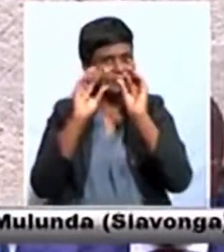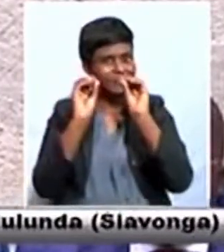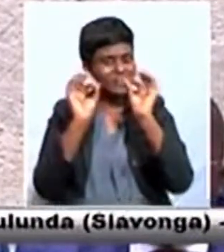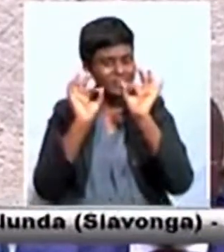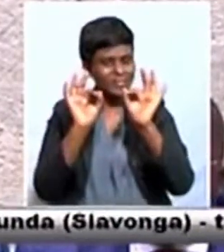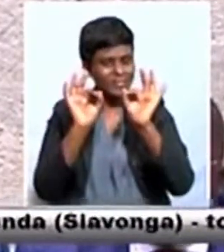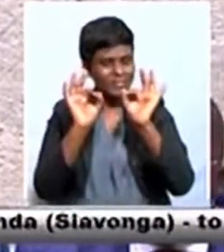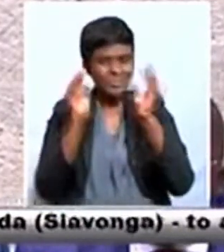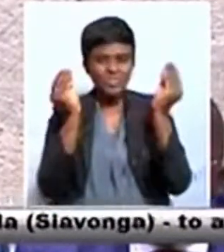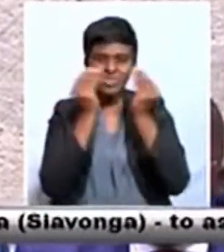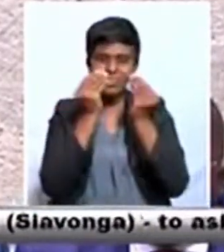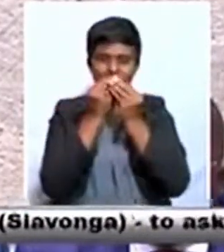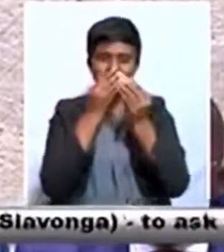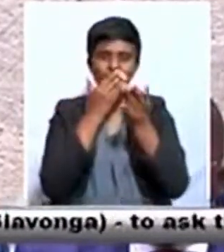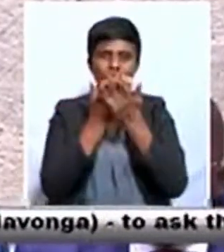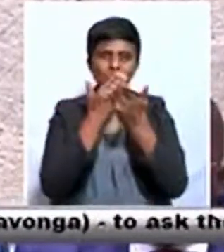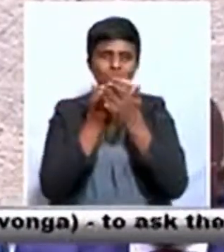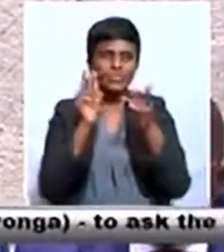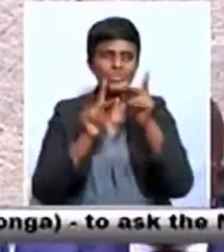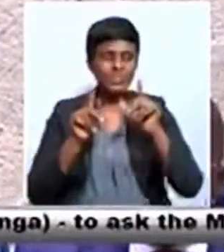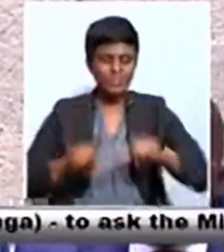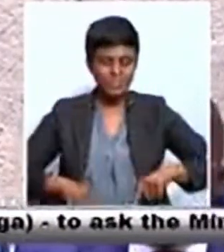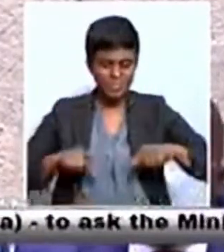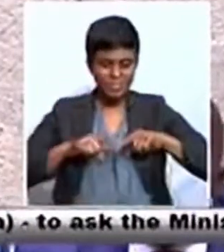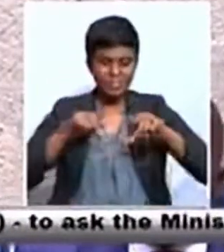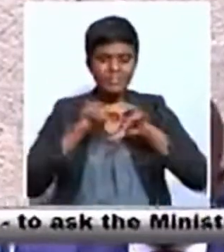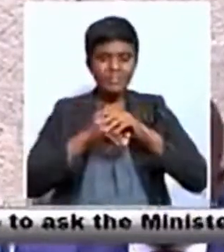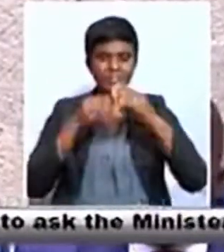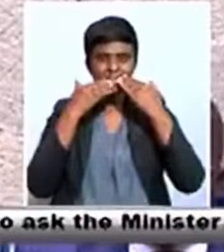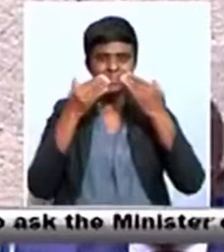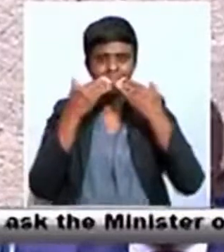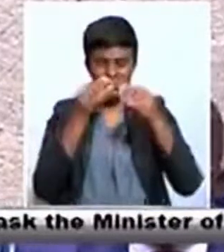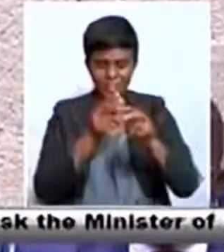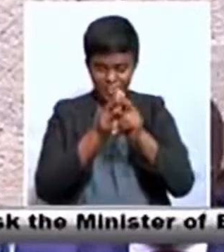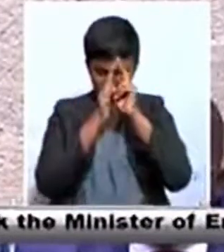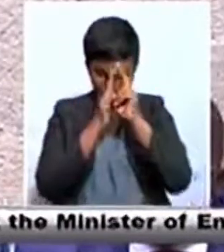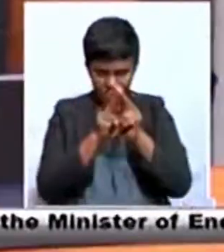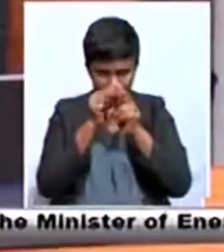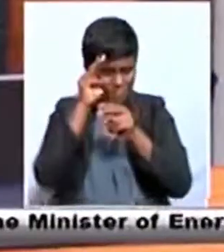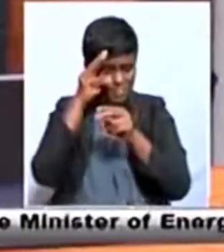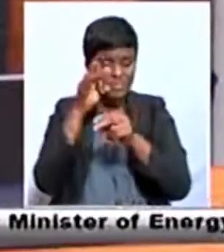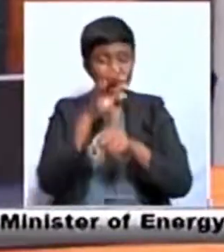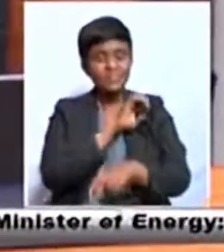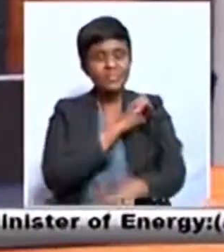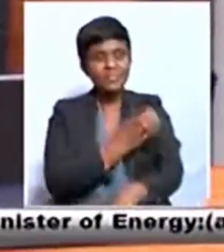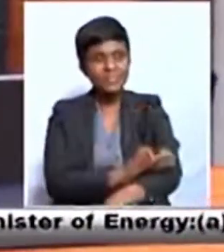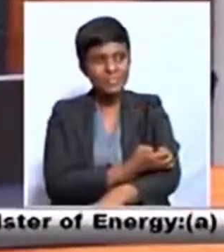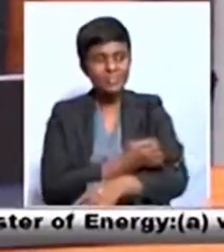human habitation. Thank you. The Honorable Minister of Energy.